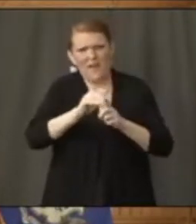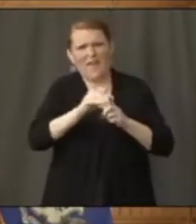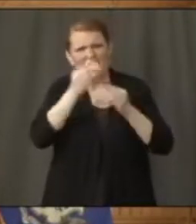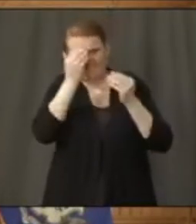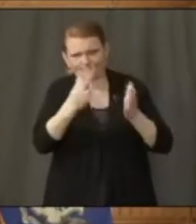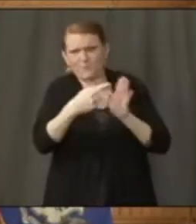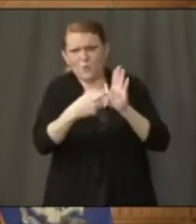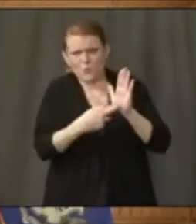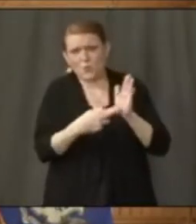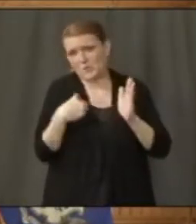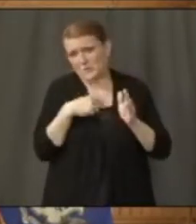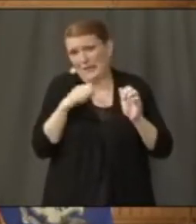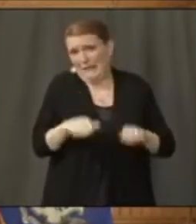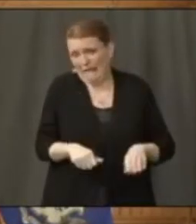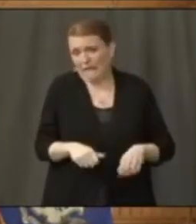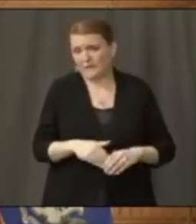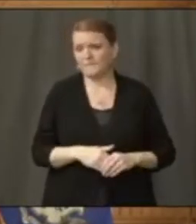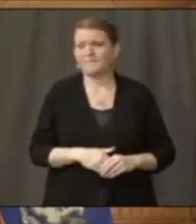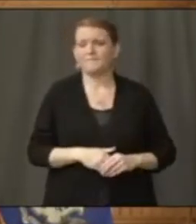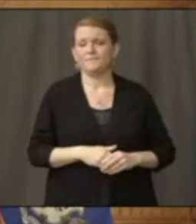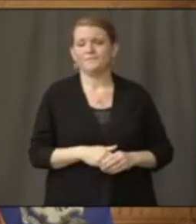The Connecticut Mirror.